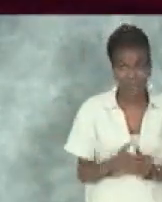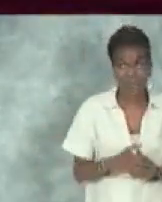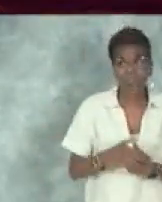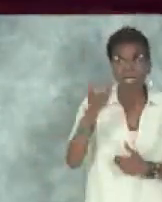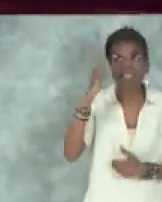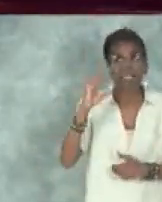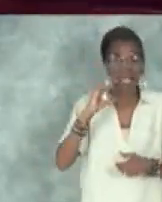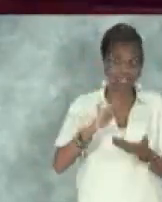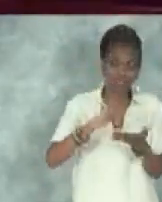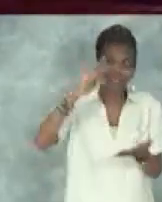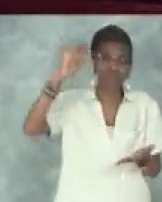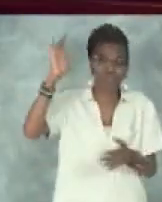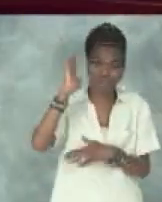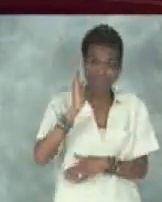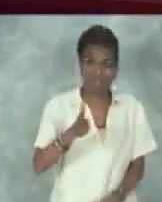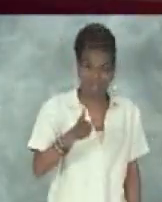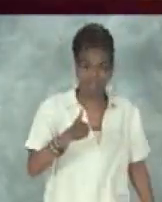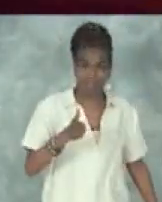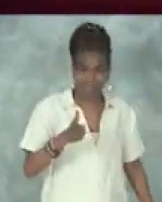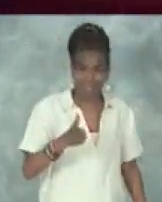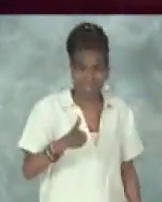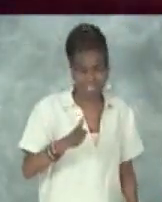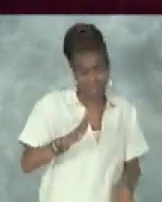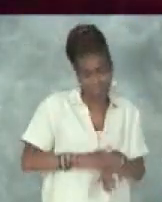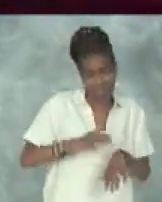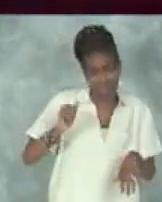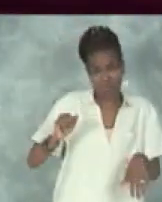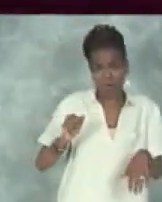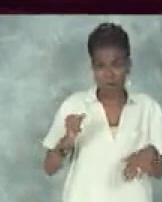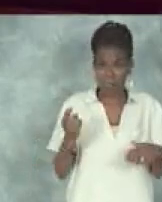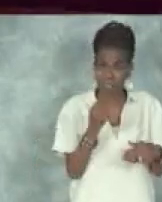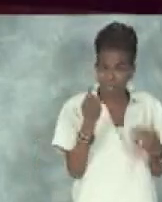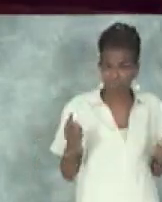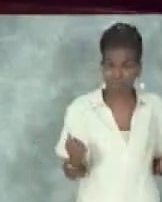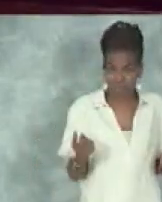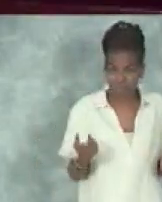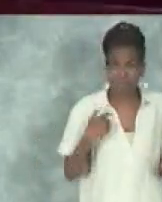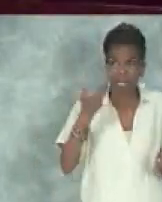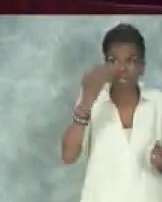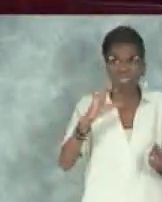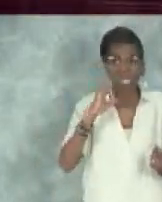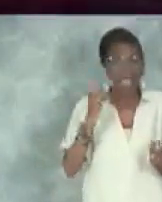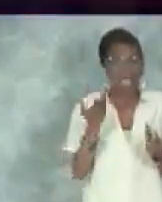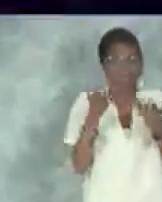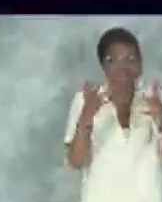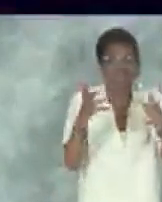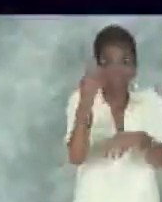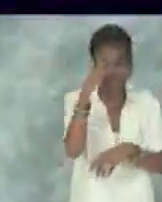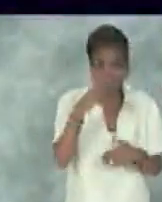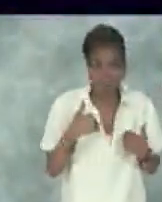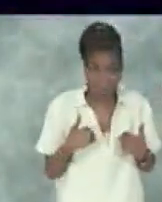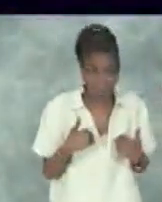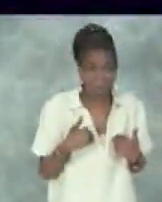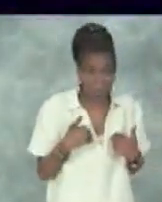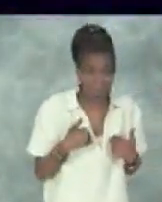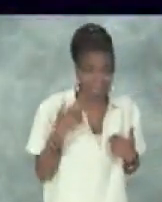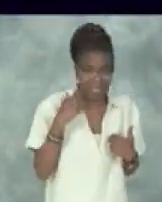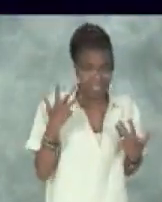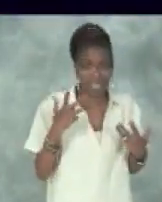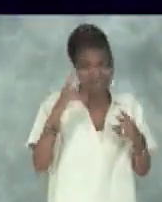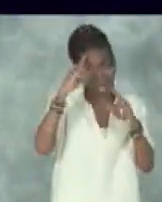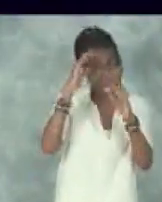get glory. Whatever he's called me to, God will finish it up. That's why I've got